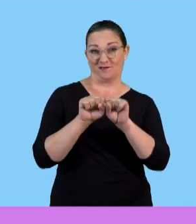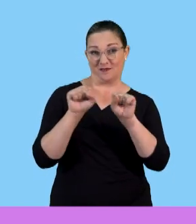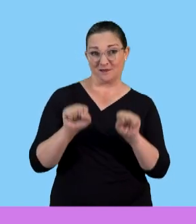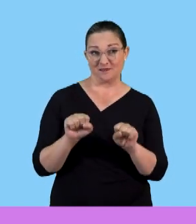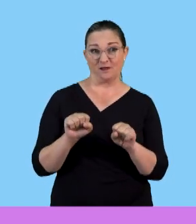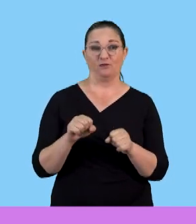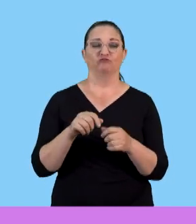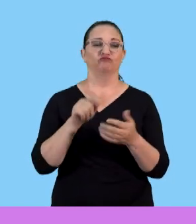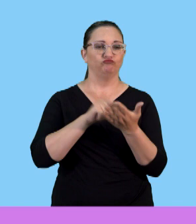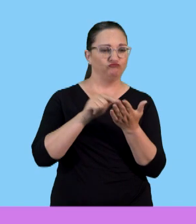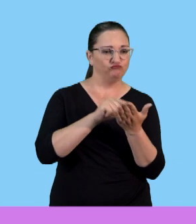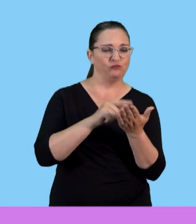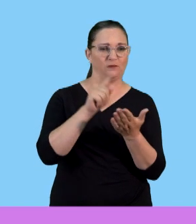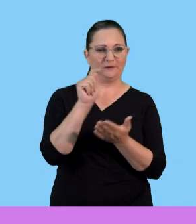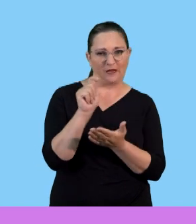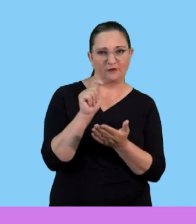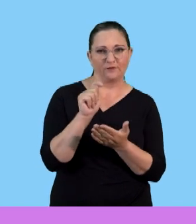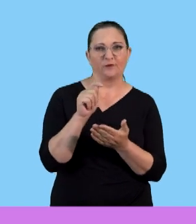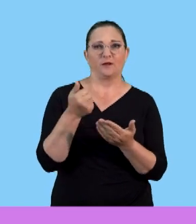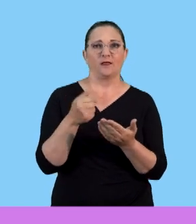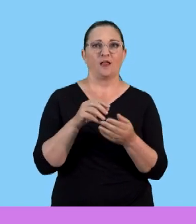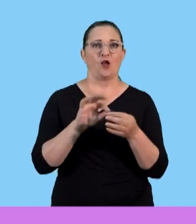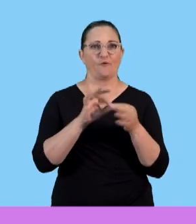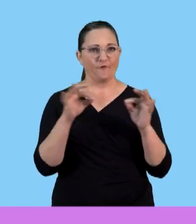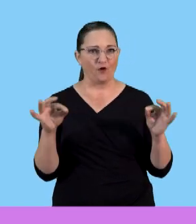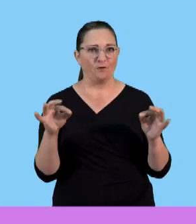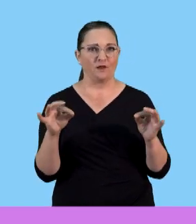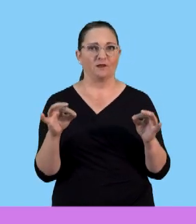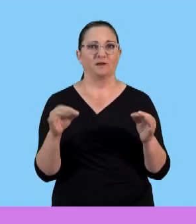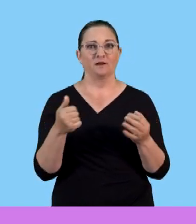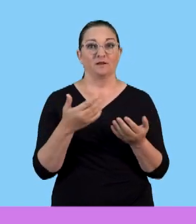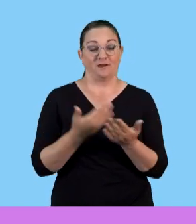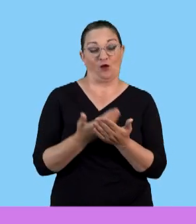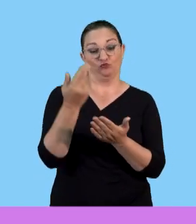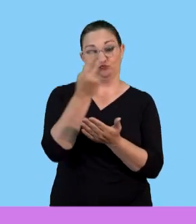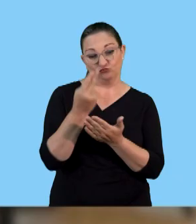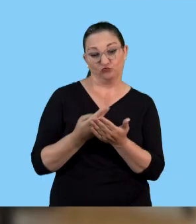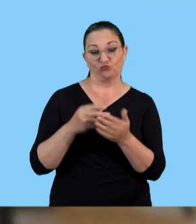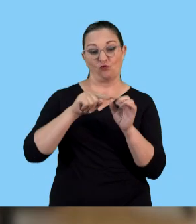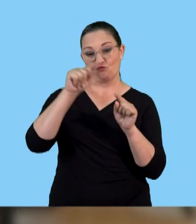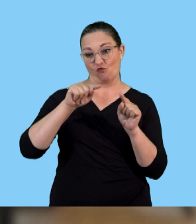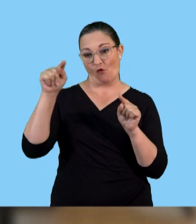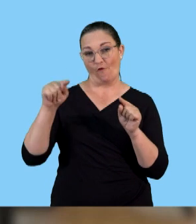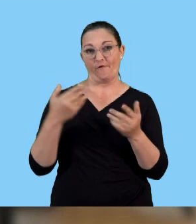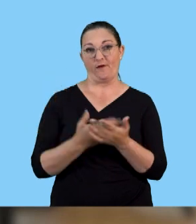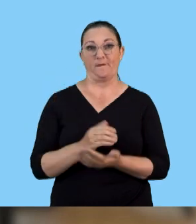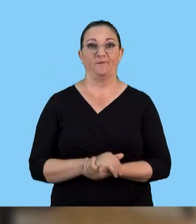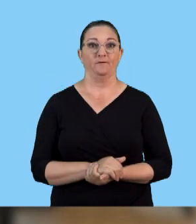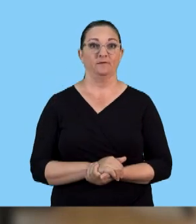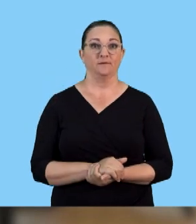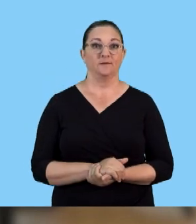systems, calculate the cost of using the tariffs when given the formula, as well as to draw and be able to interpret the